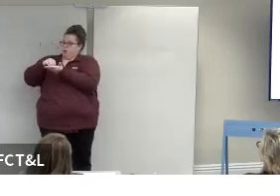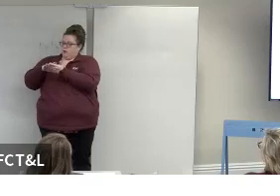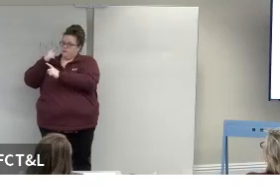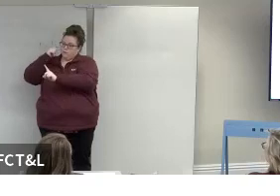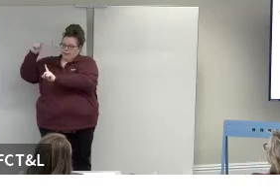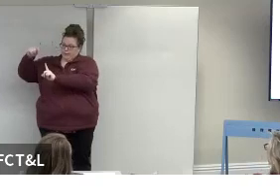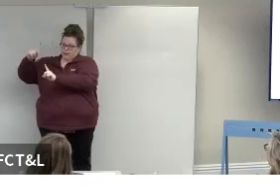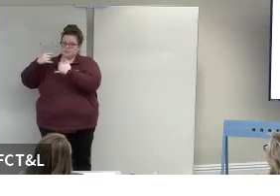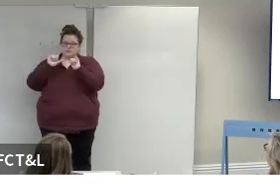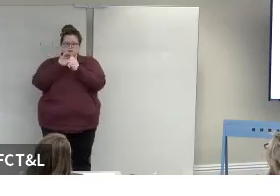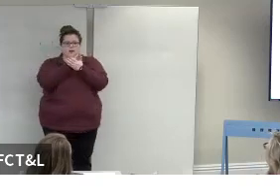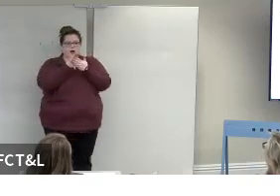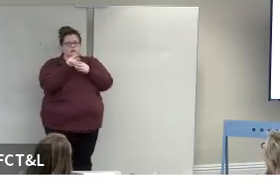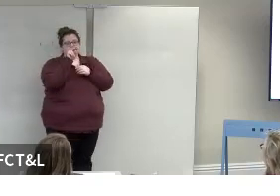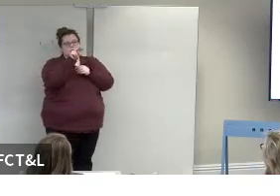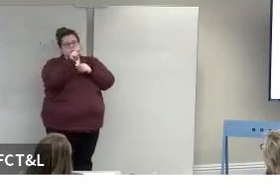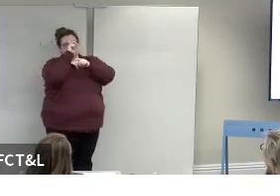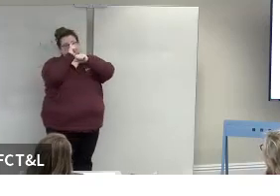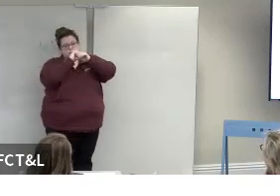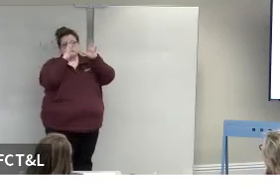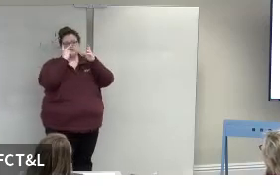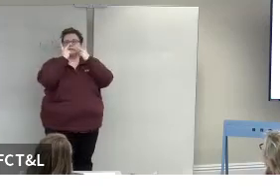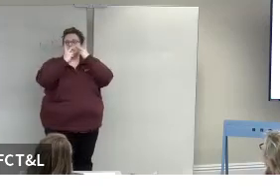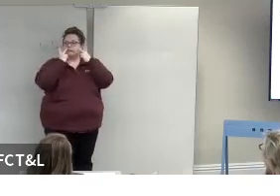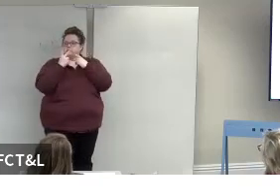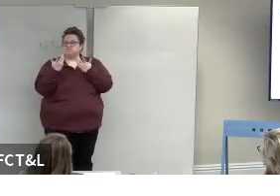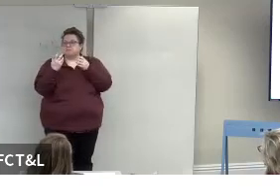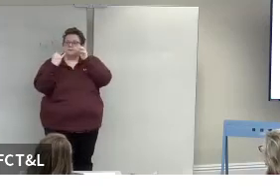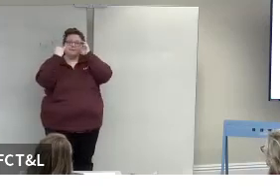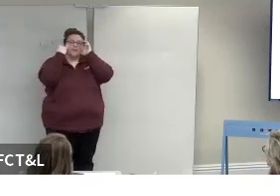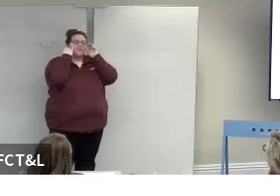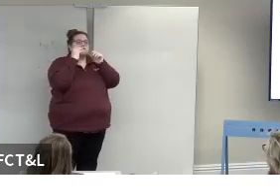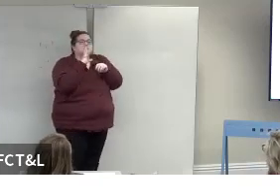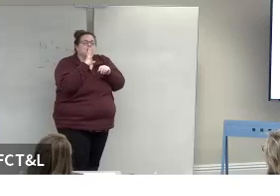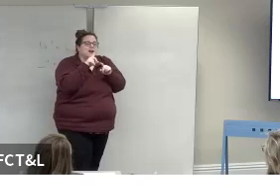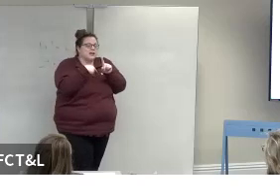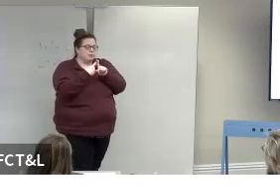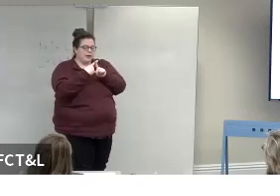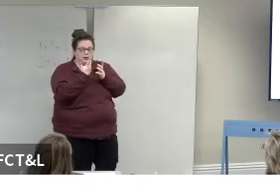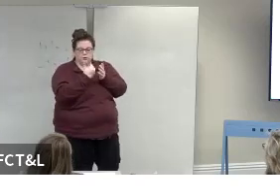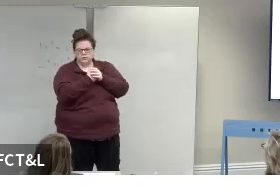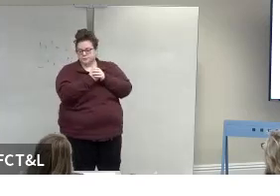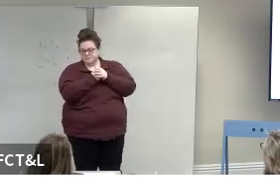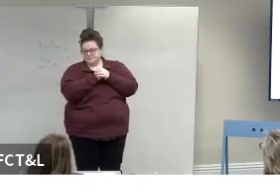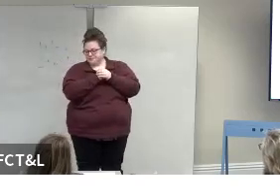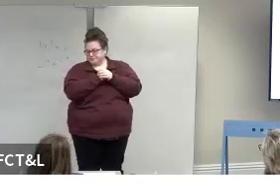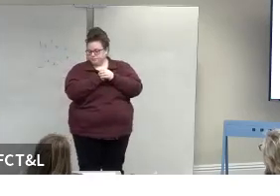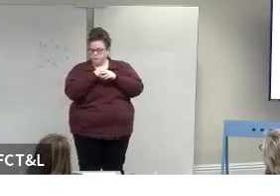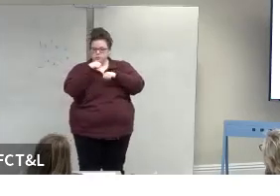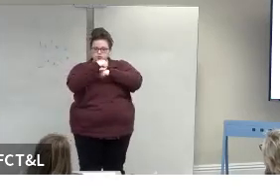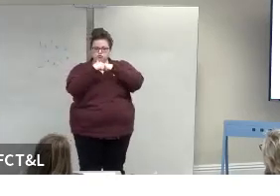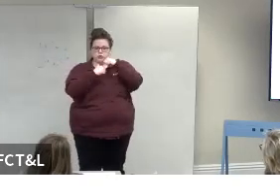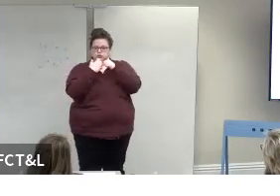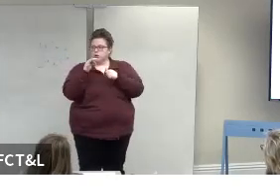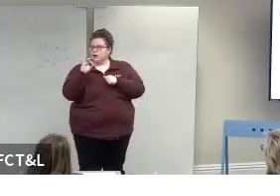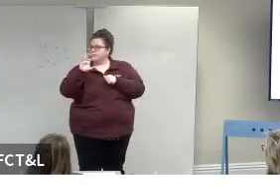Even if they don't, if they have someone taking notes for them, it's still nice to be able to see that information up front. Like if you're talking